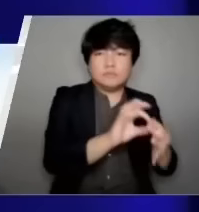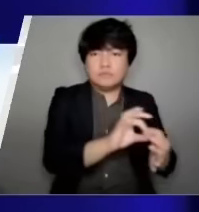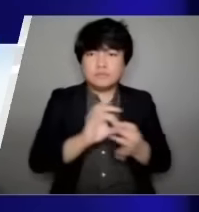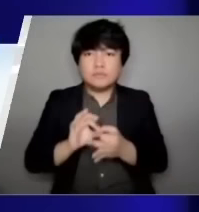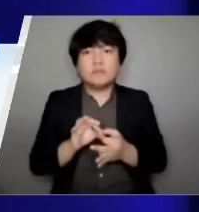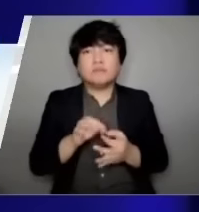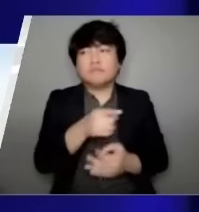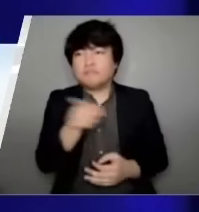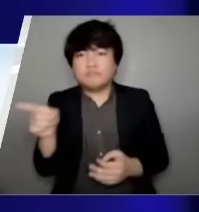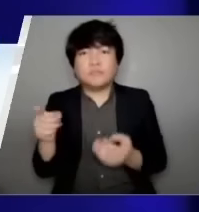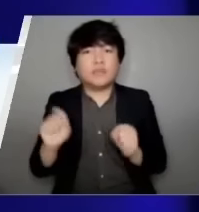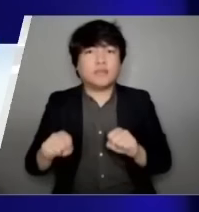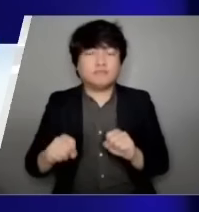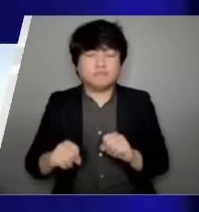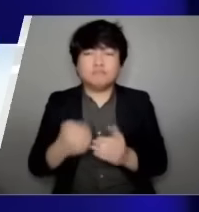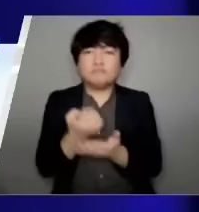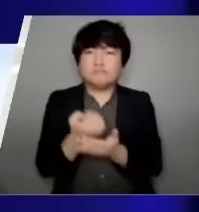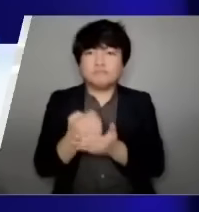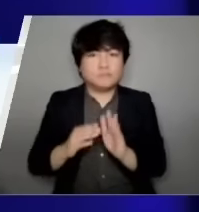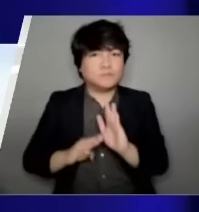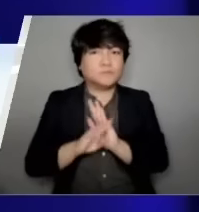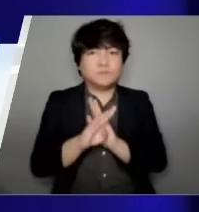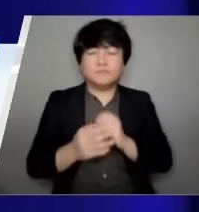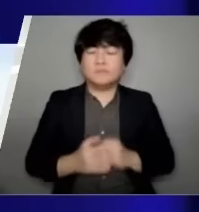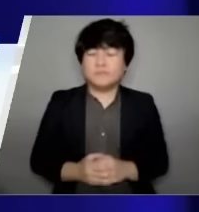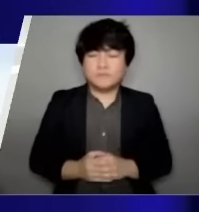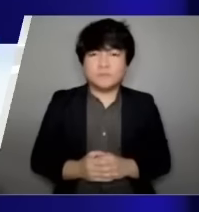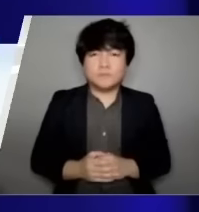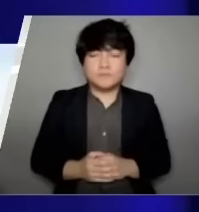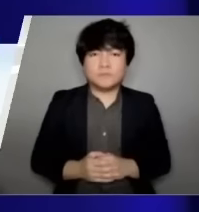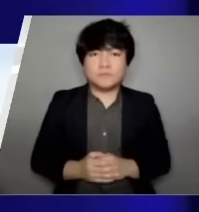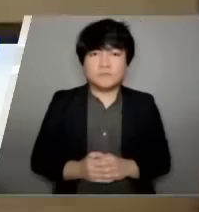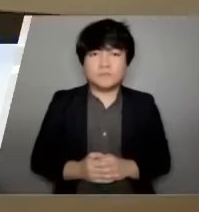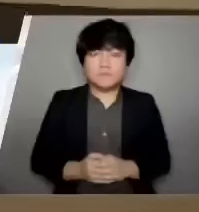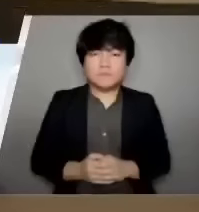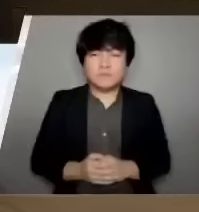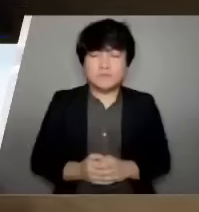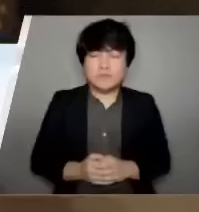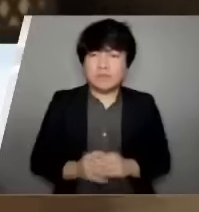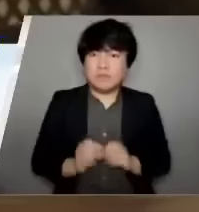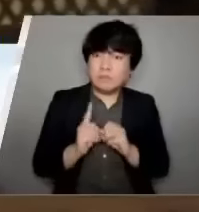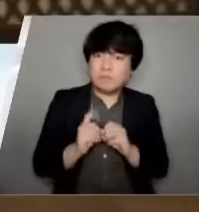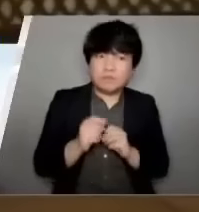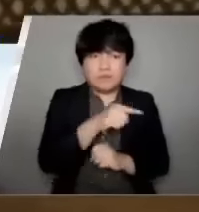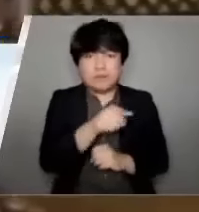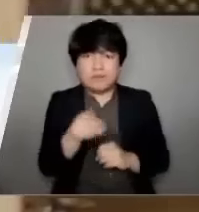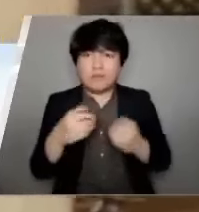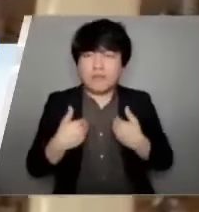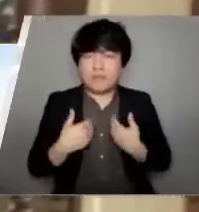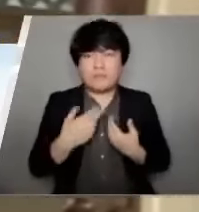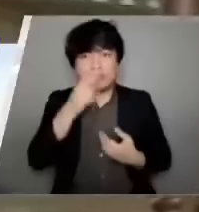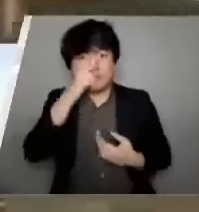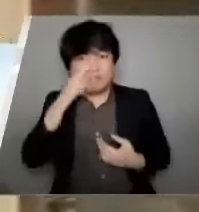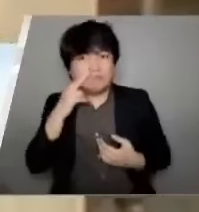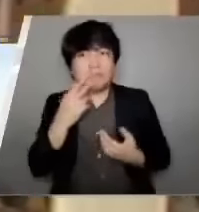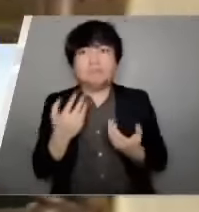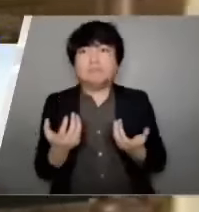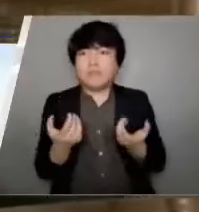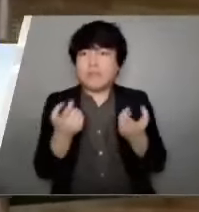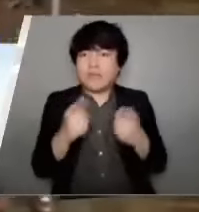a reputation na nandito yung mga criminals. Hindi pa raw ito na pag-uusapan sa gabinete,